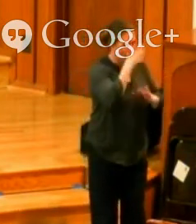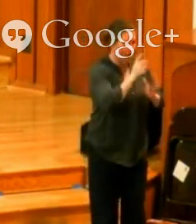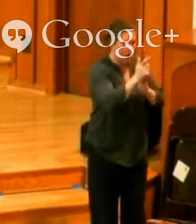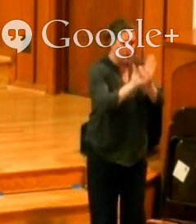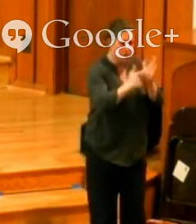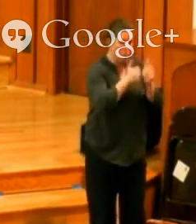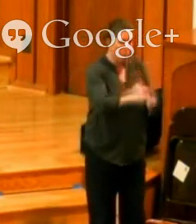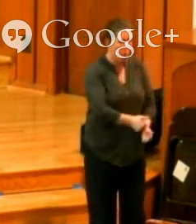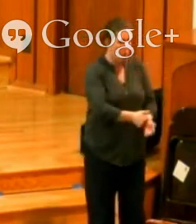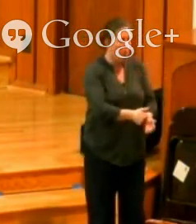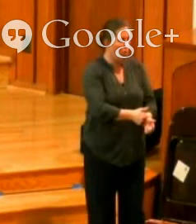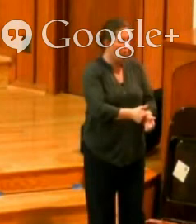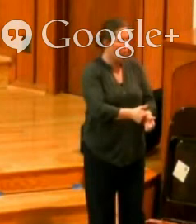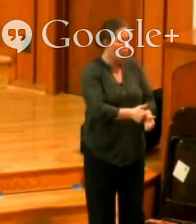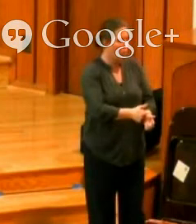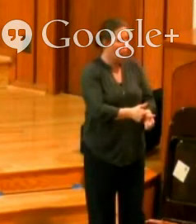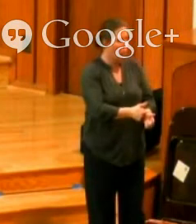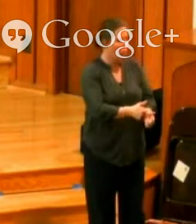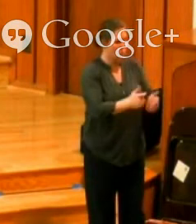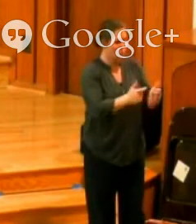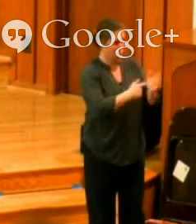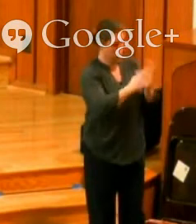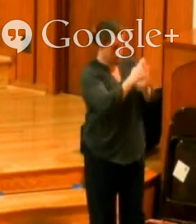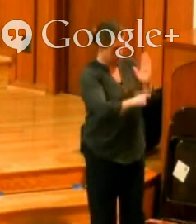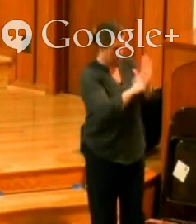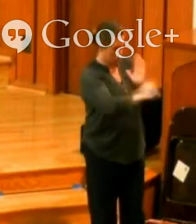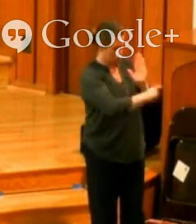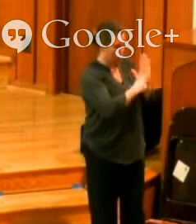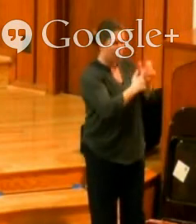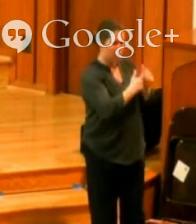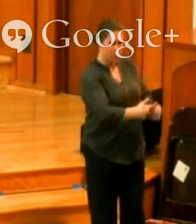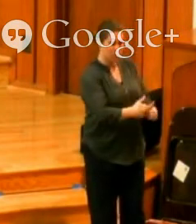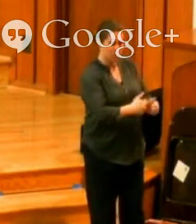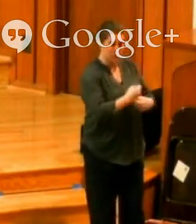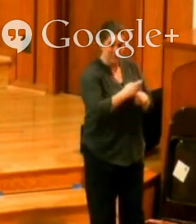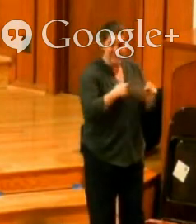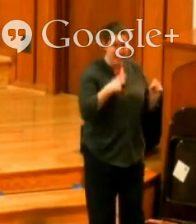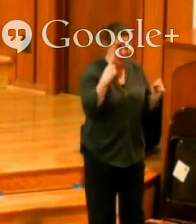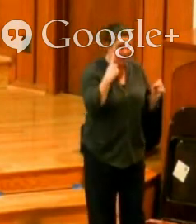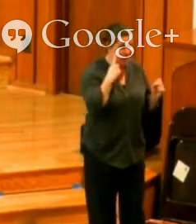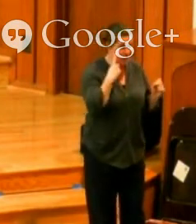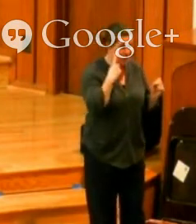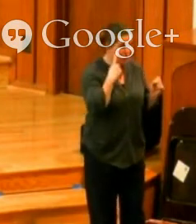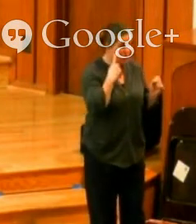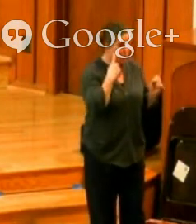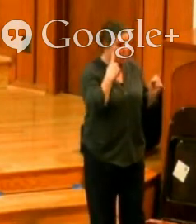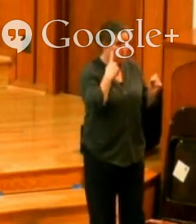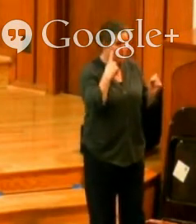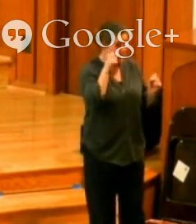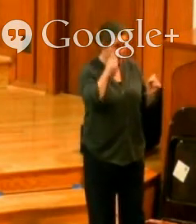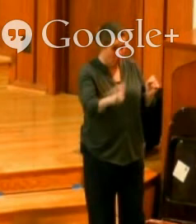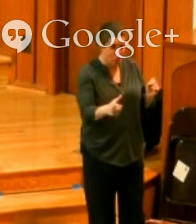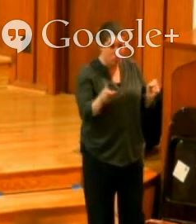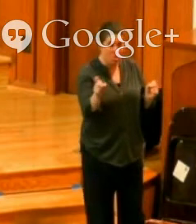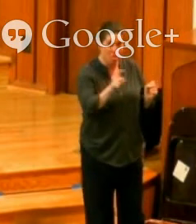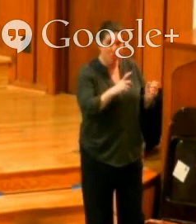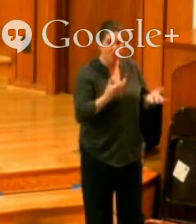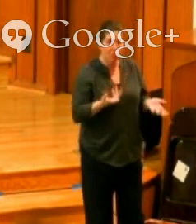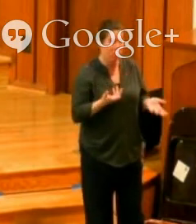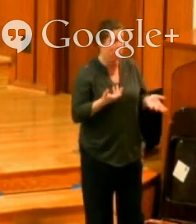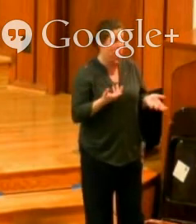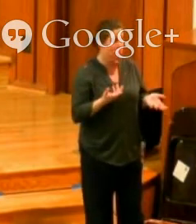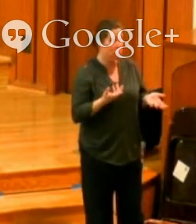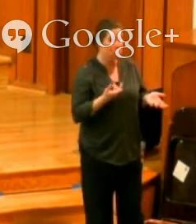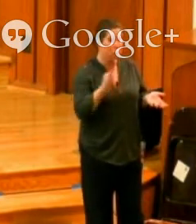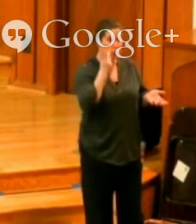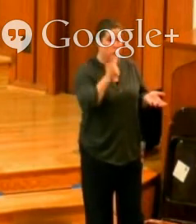it's important that we take heed to the words written therein? Does it make sense? Is it logical? Right? Do you see